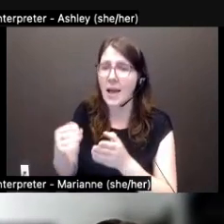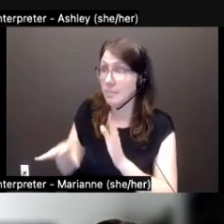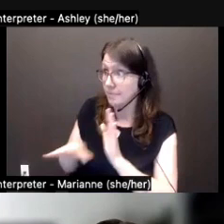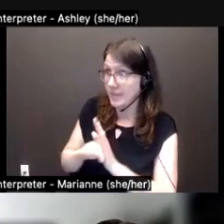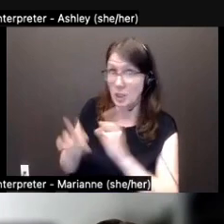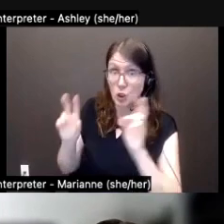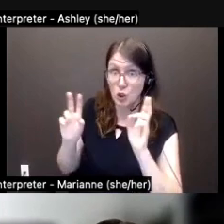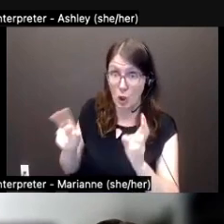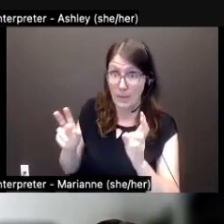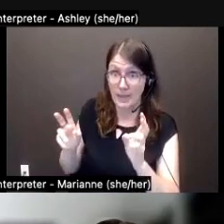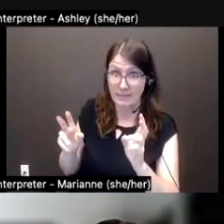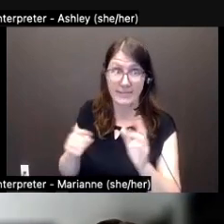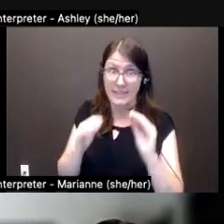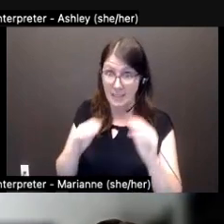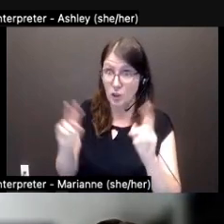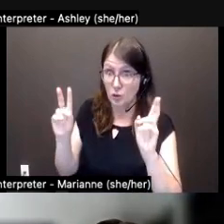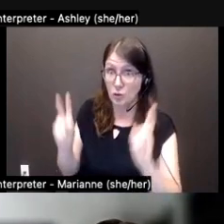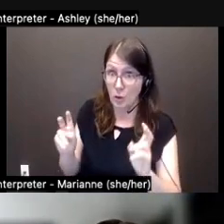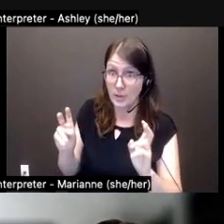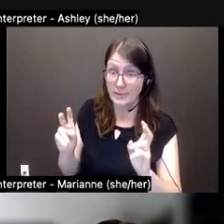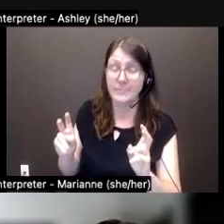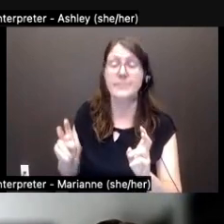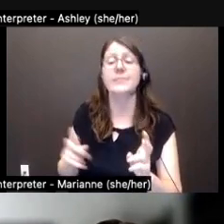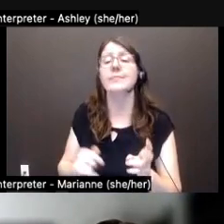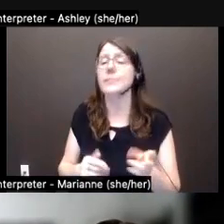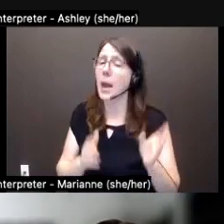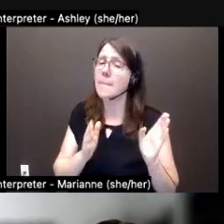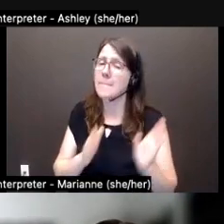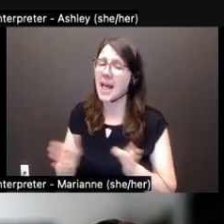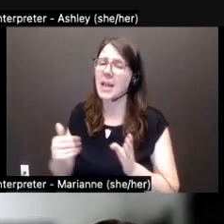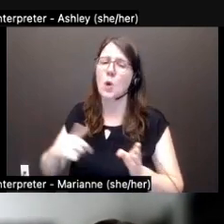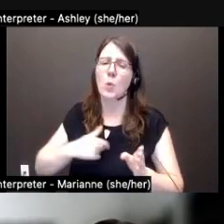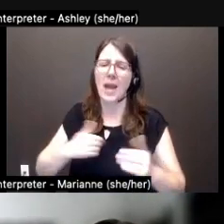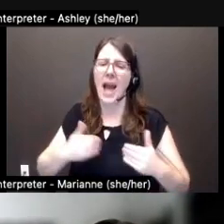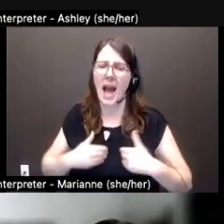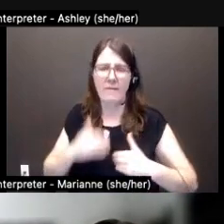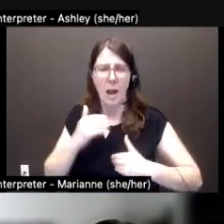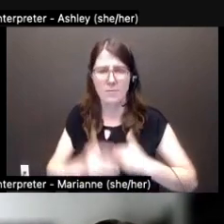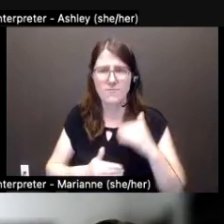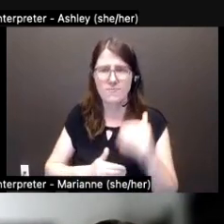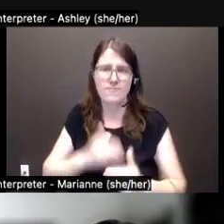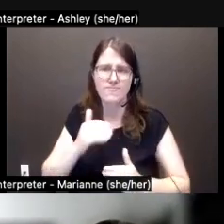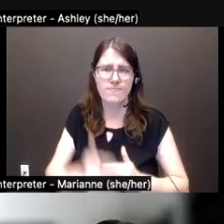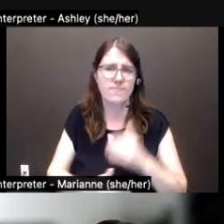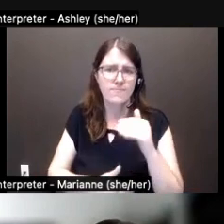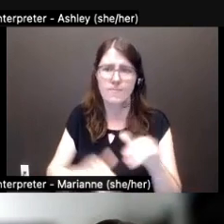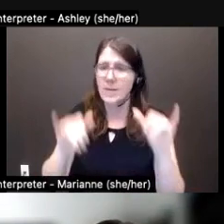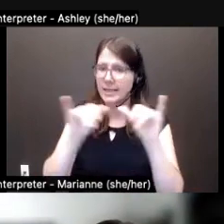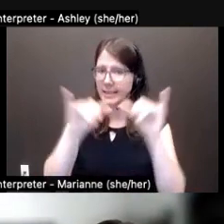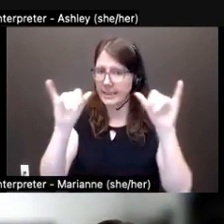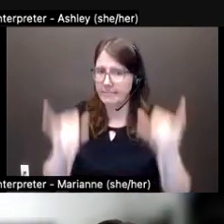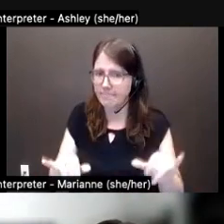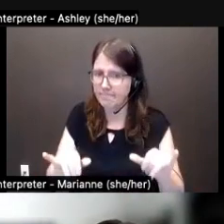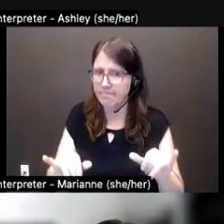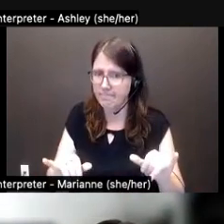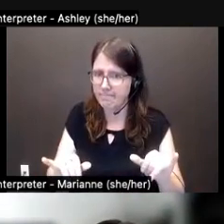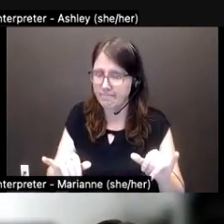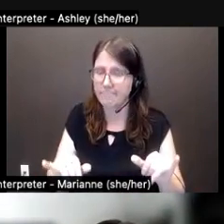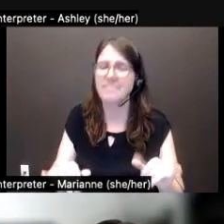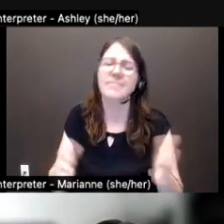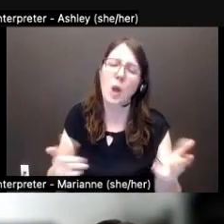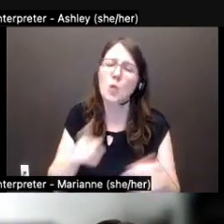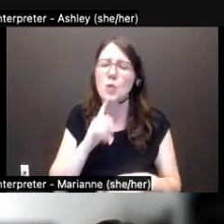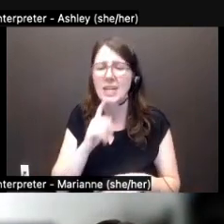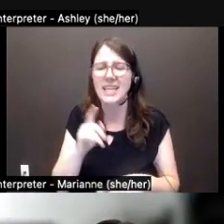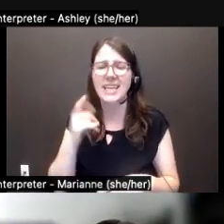start to plan it. Actually, it goes through a system. So here we created a system, like a checklist for